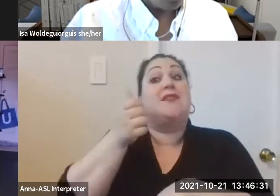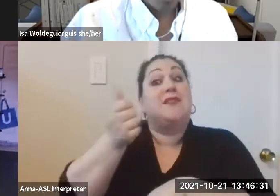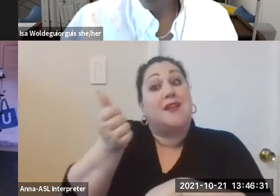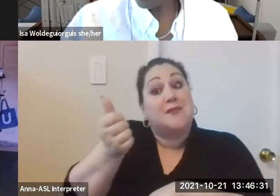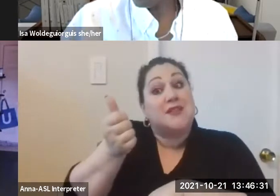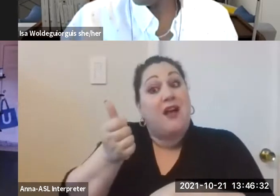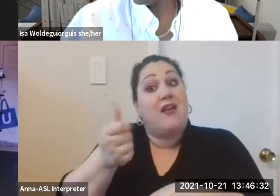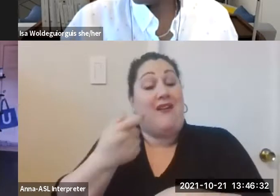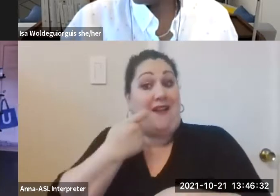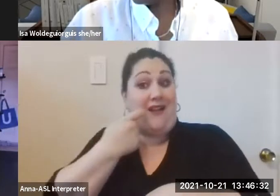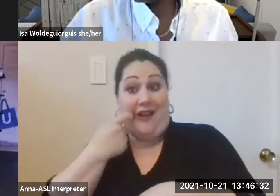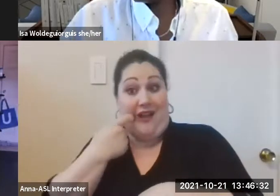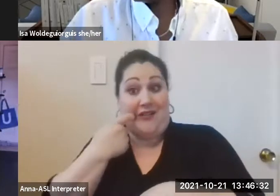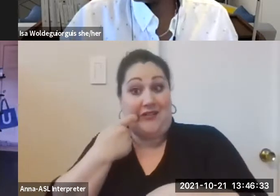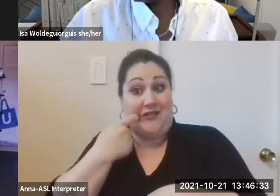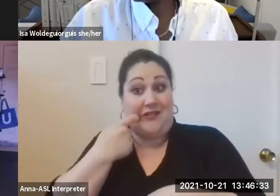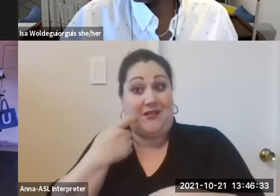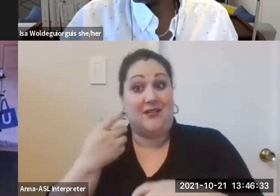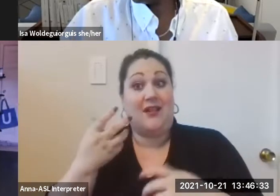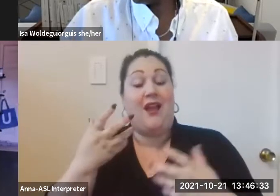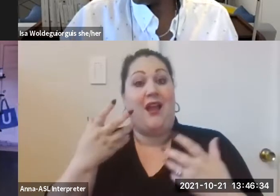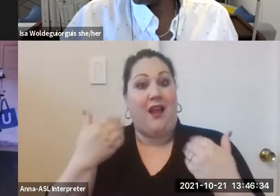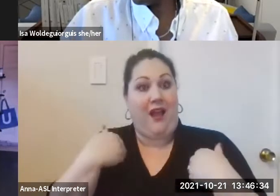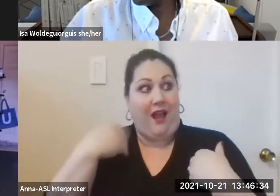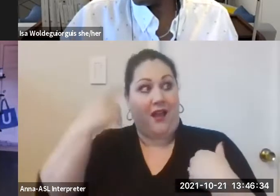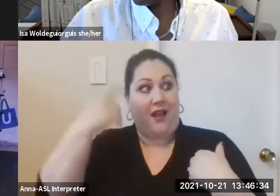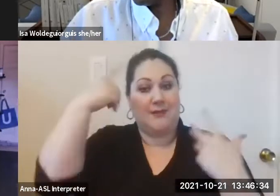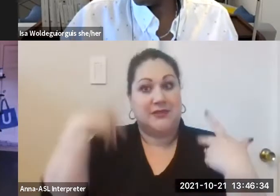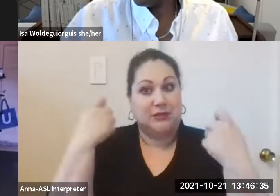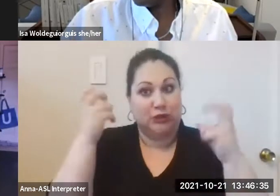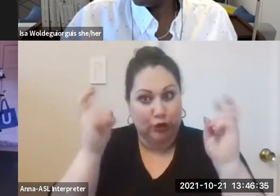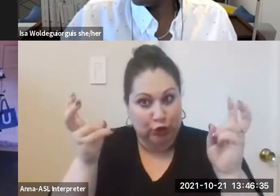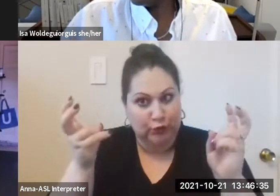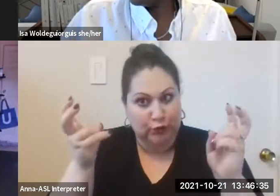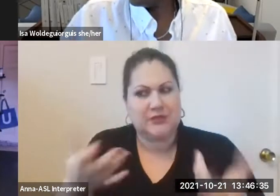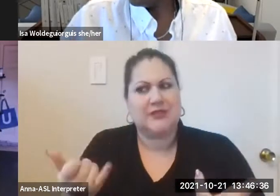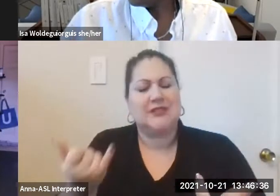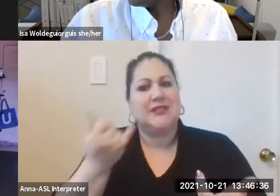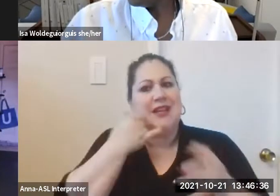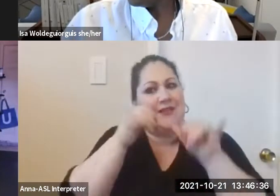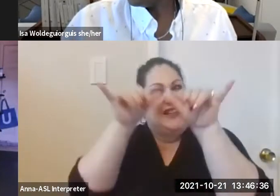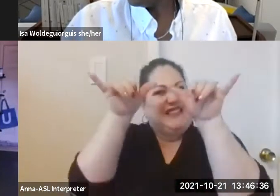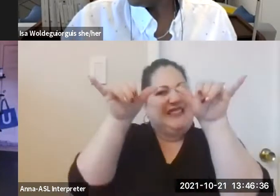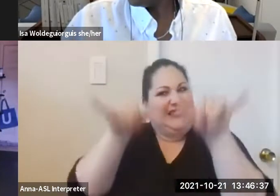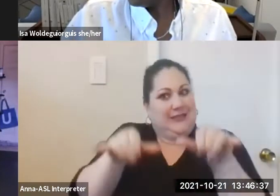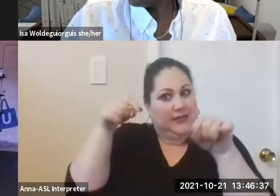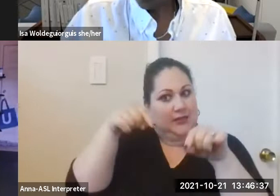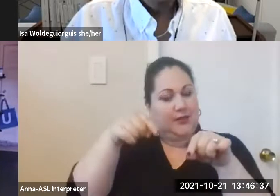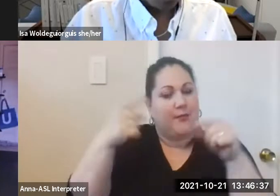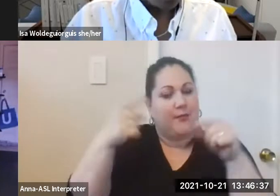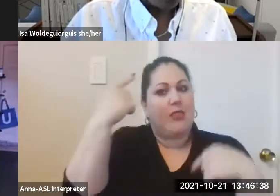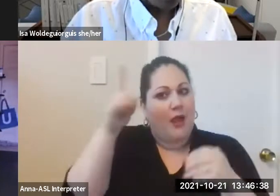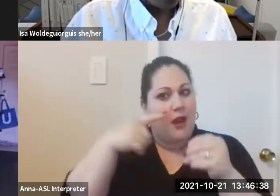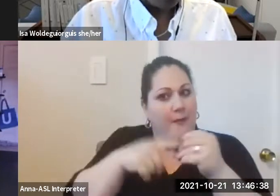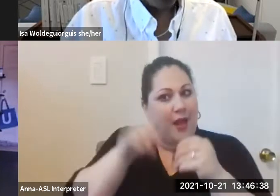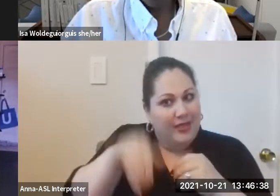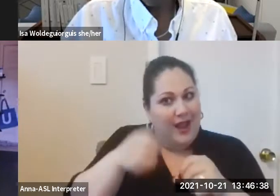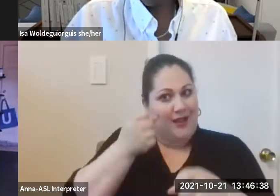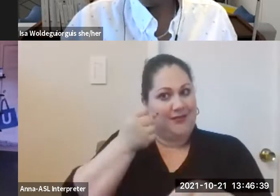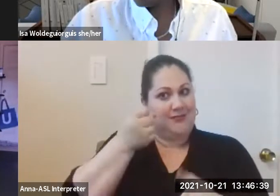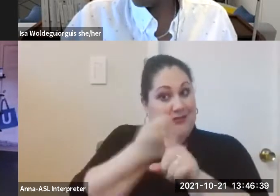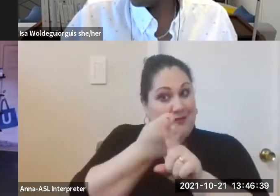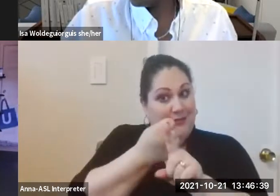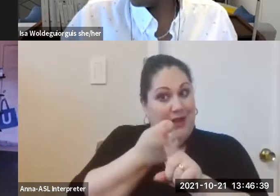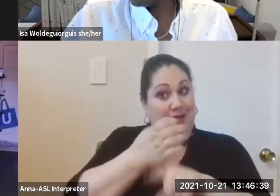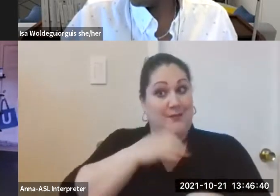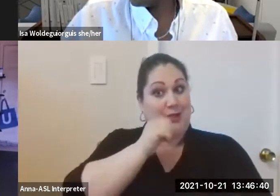Had they just taken those things into account, and I don't think we would be where we are today. I don't think that she would